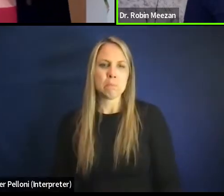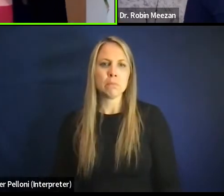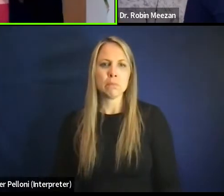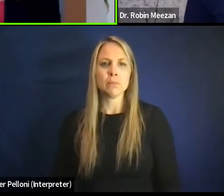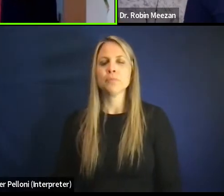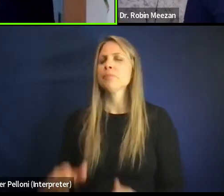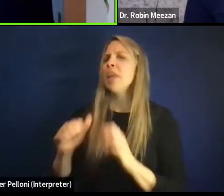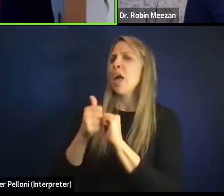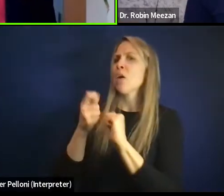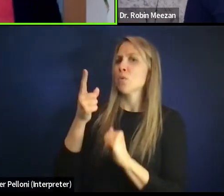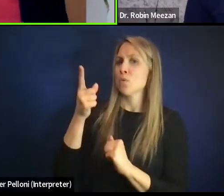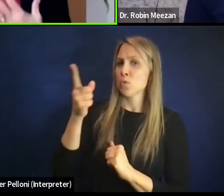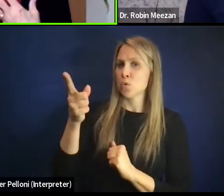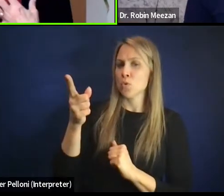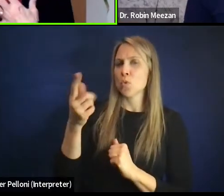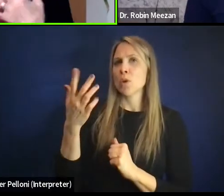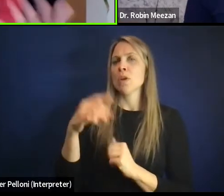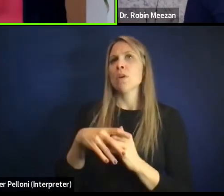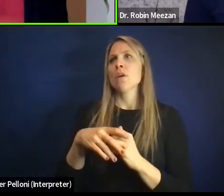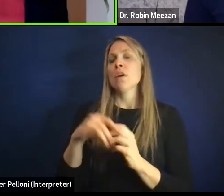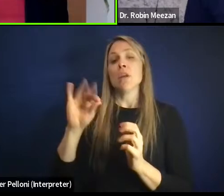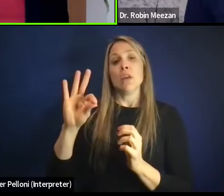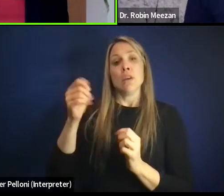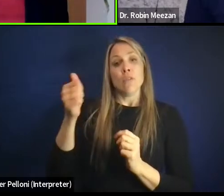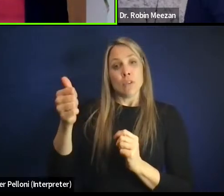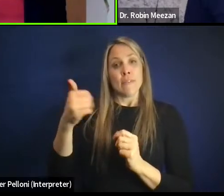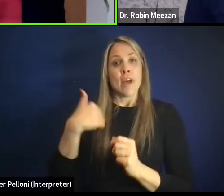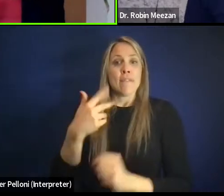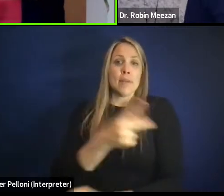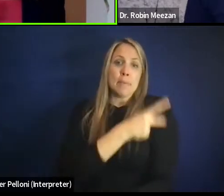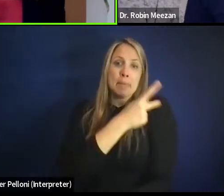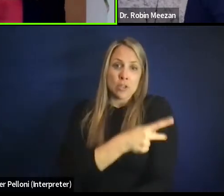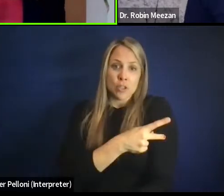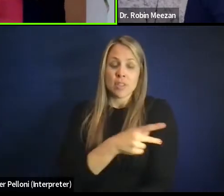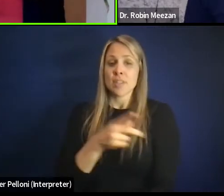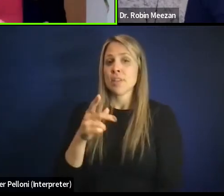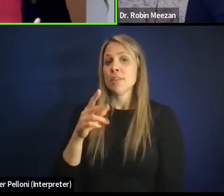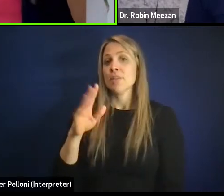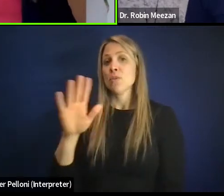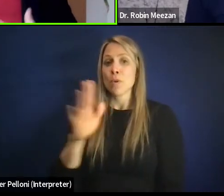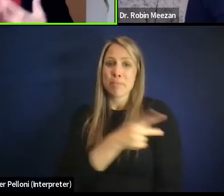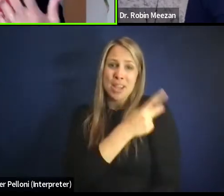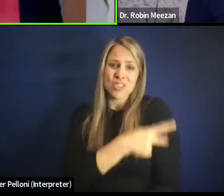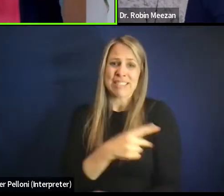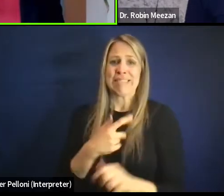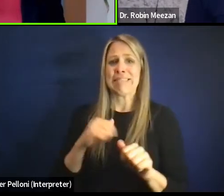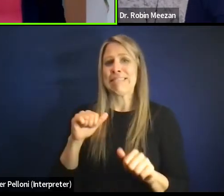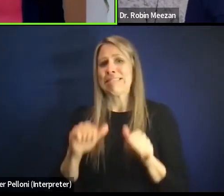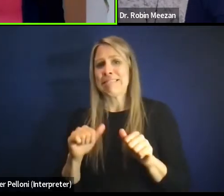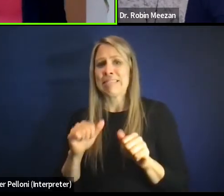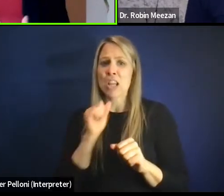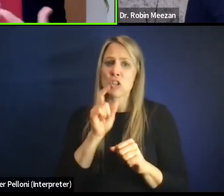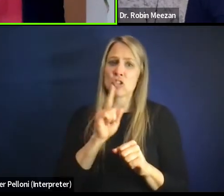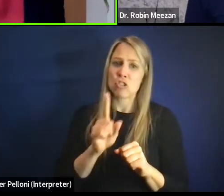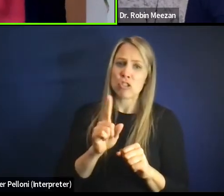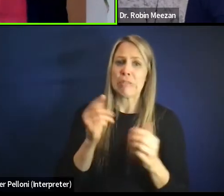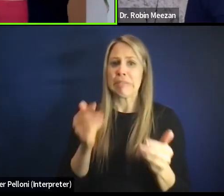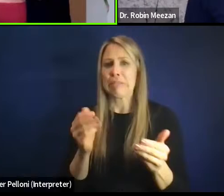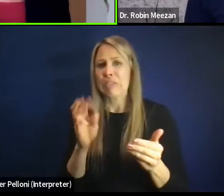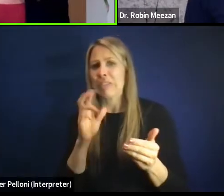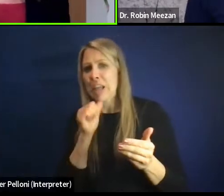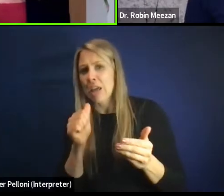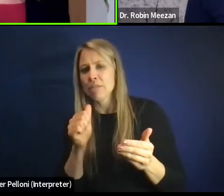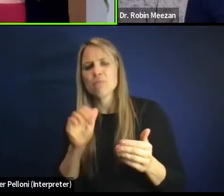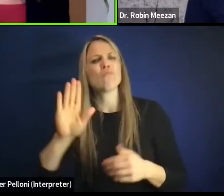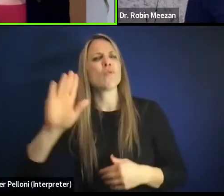How would you, if you have a patient and they're hesitant, what would you say